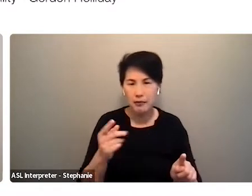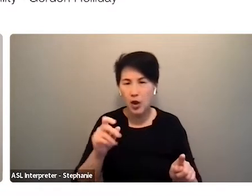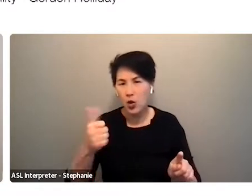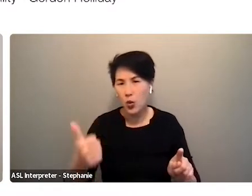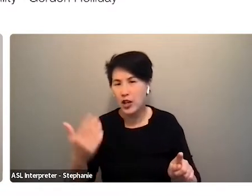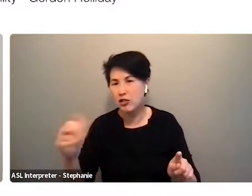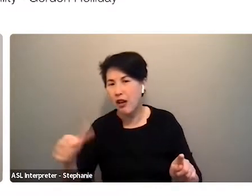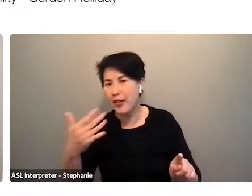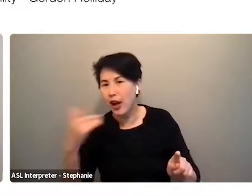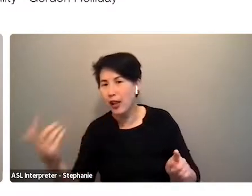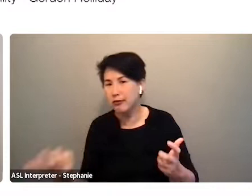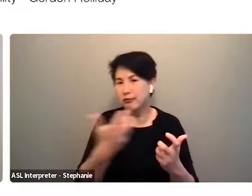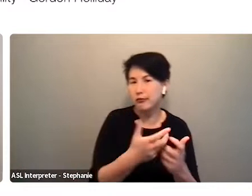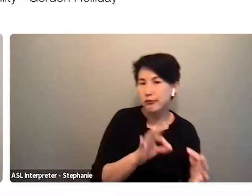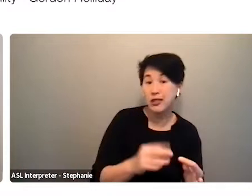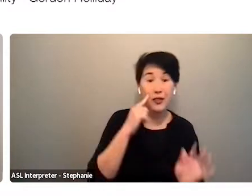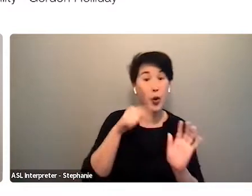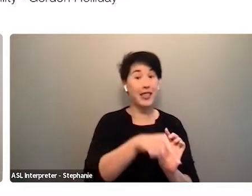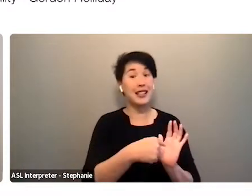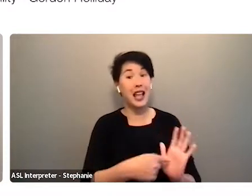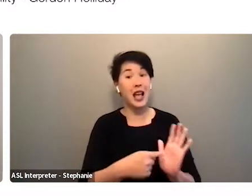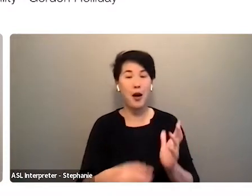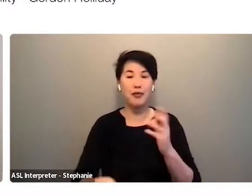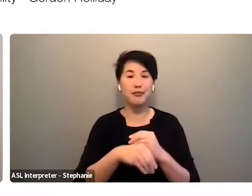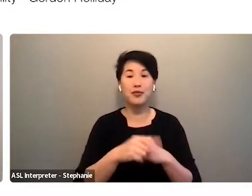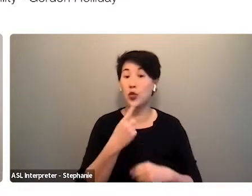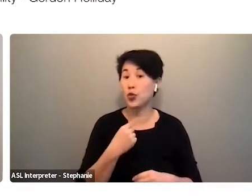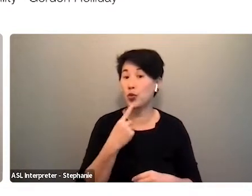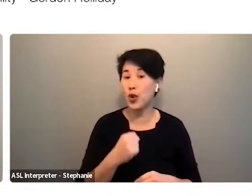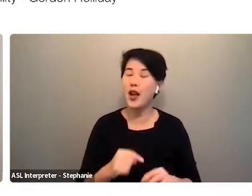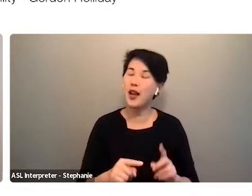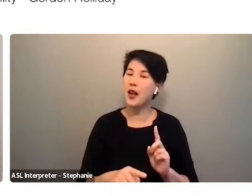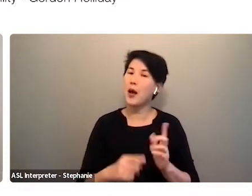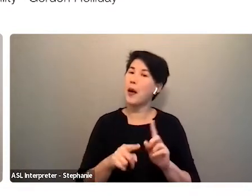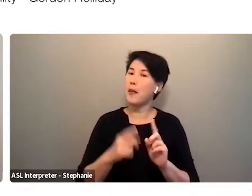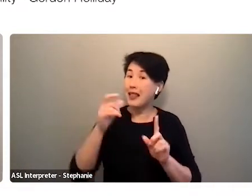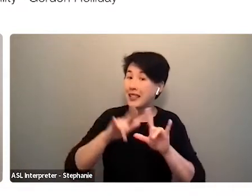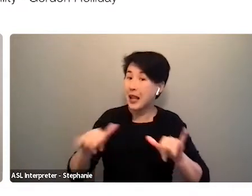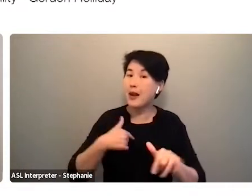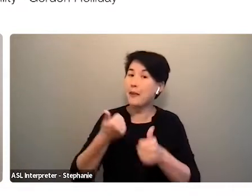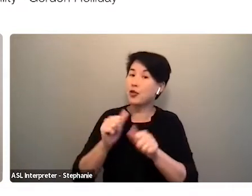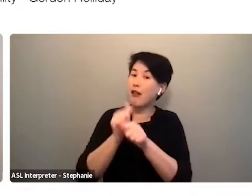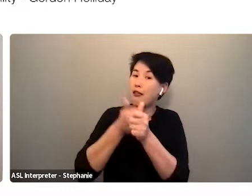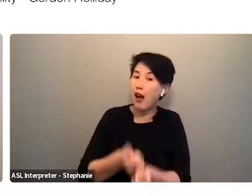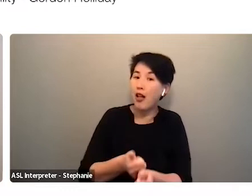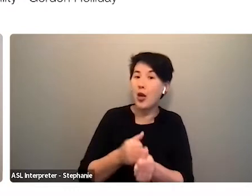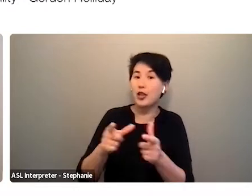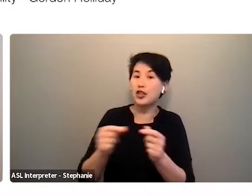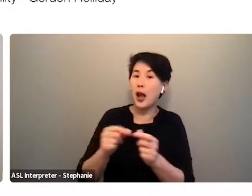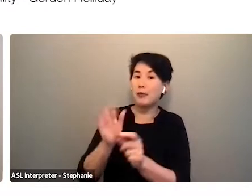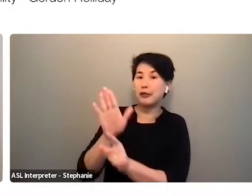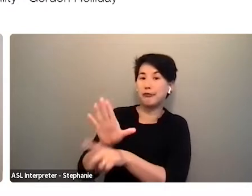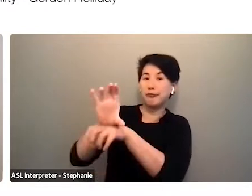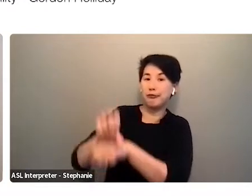And in this example, I used red, but I really wanted to stay true to Japanese indigo dyeing. I'm really a big